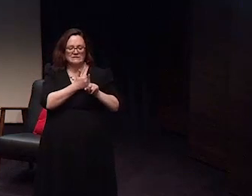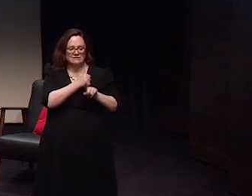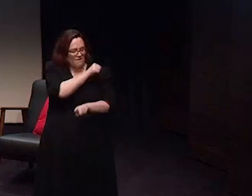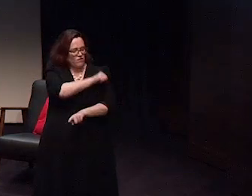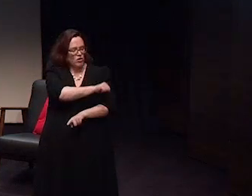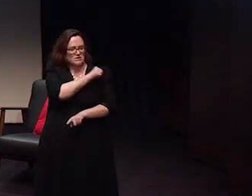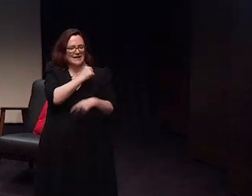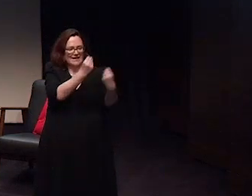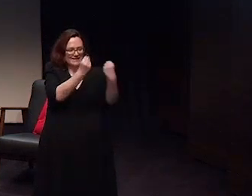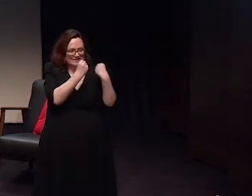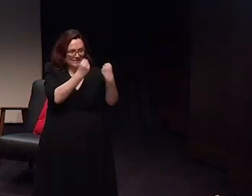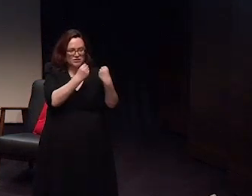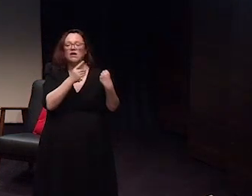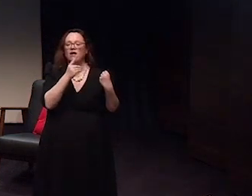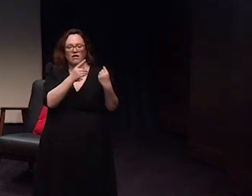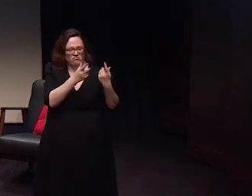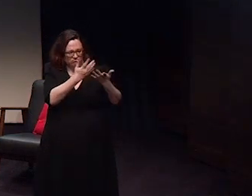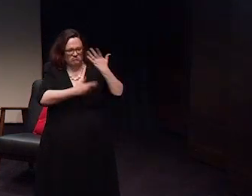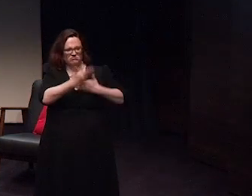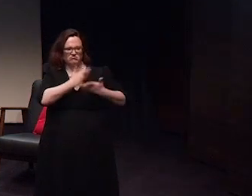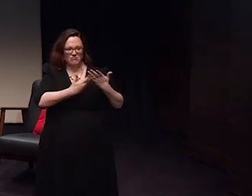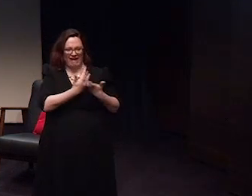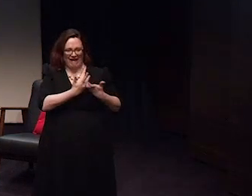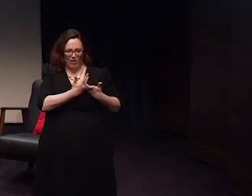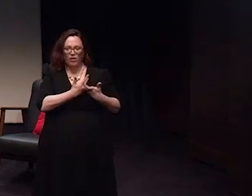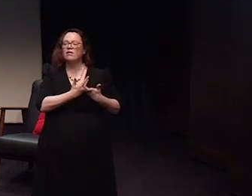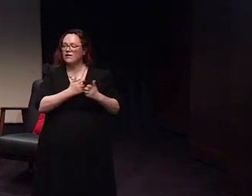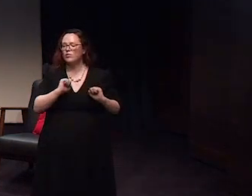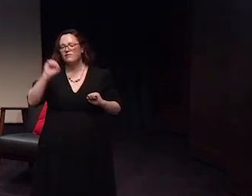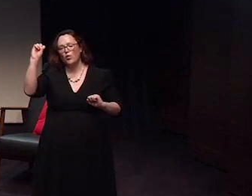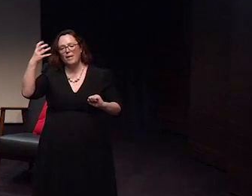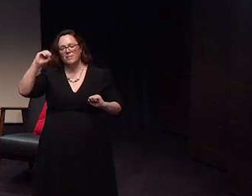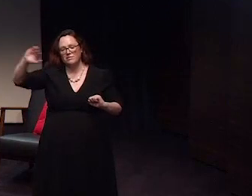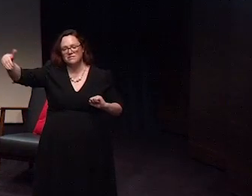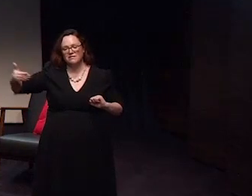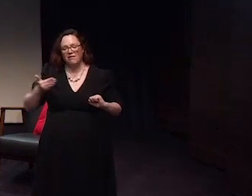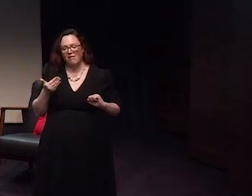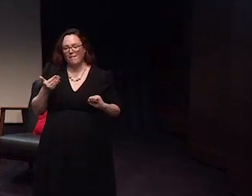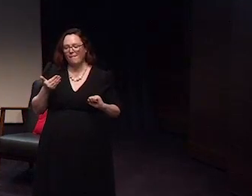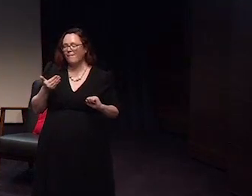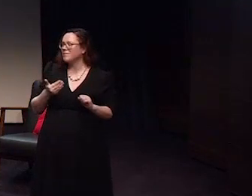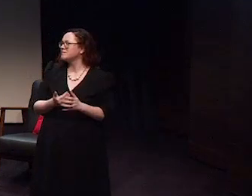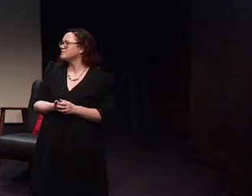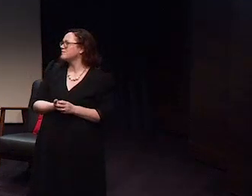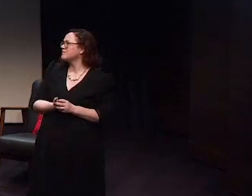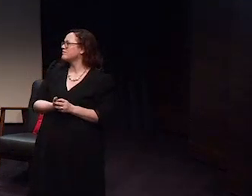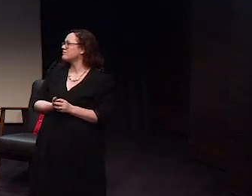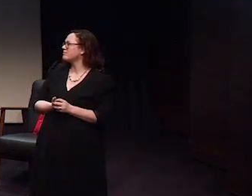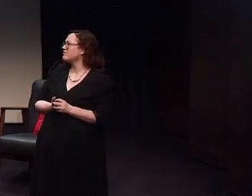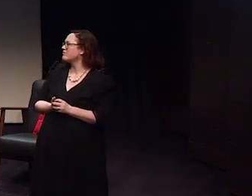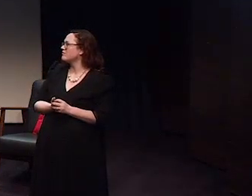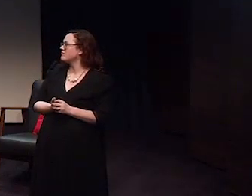while waiting for the ambulance to arrive on site. Geneva's emergency medical services have a high level